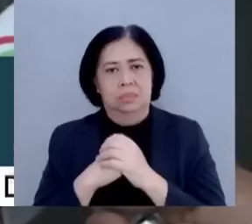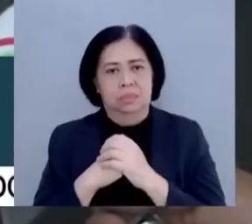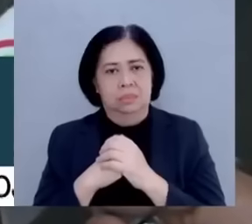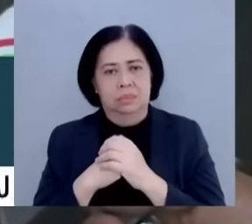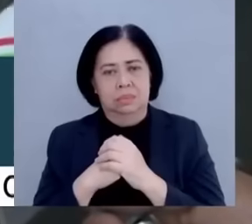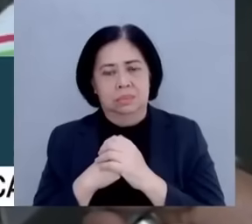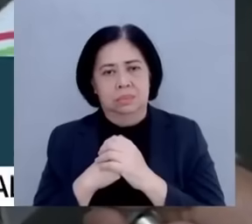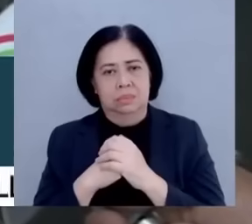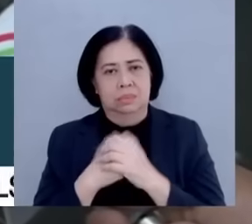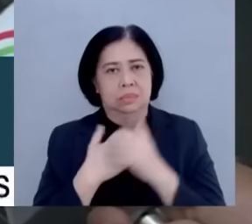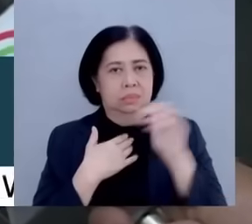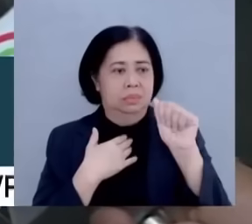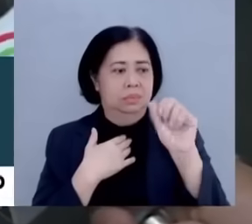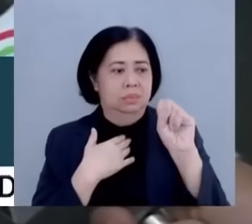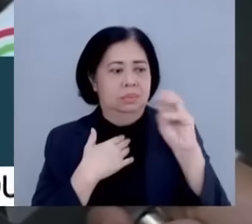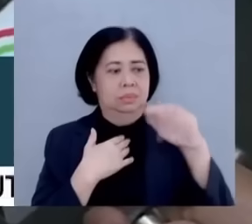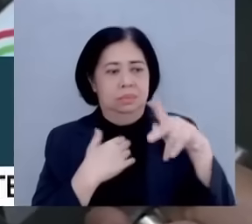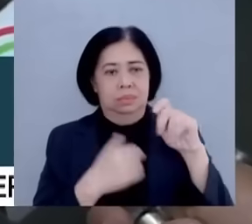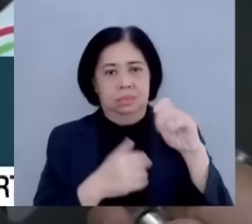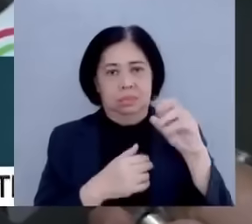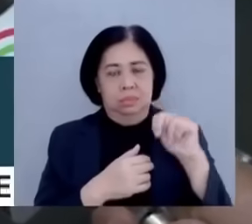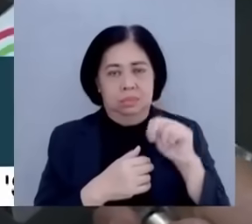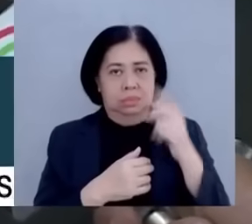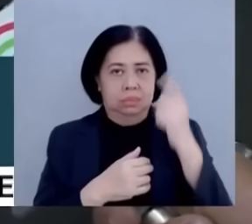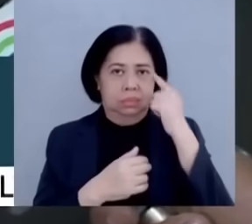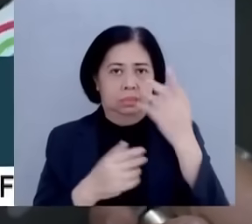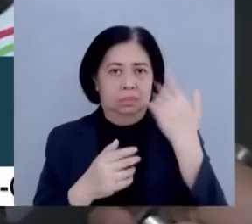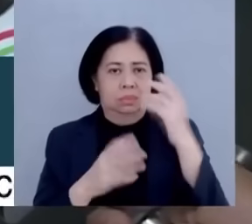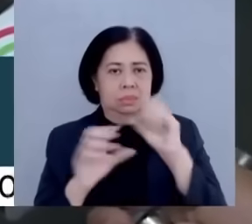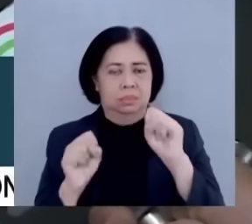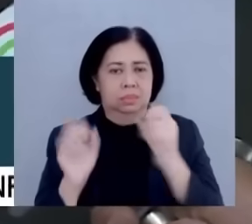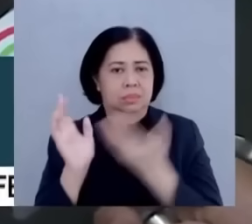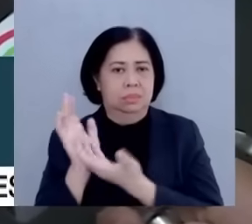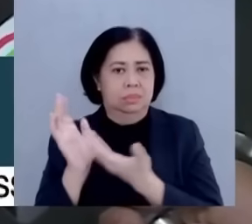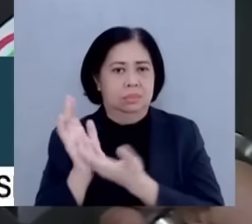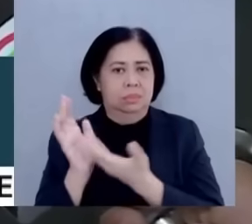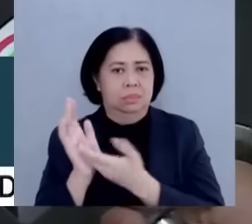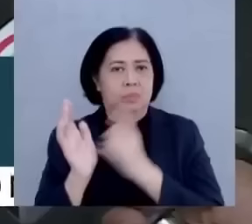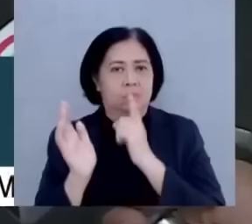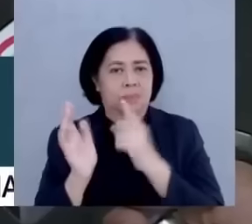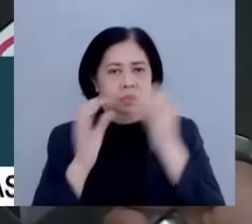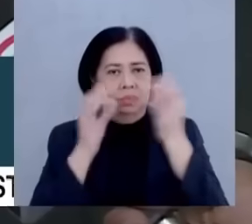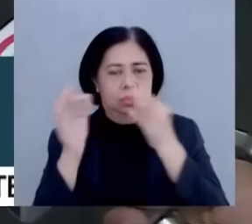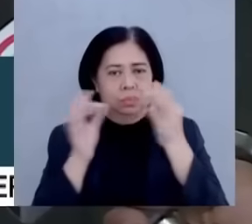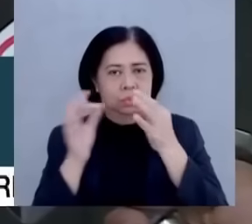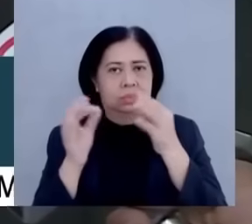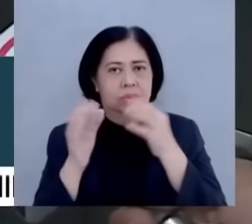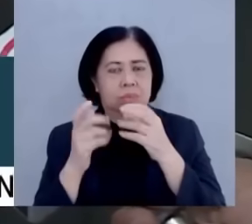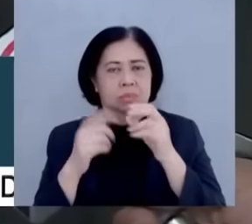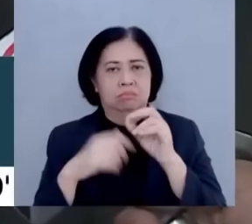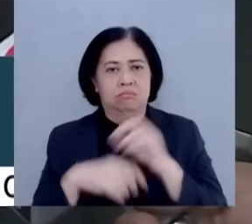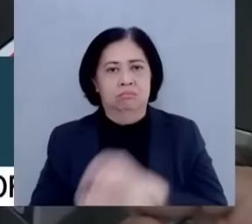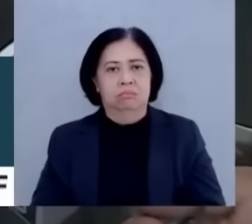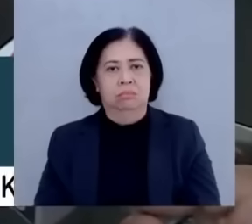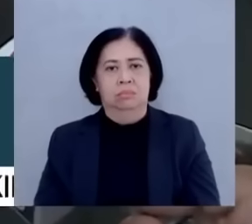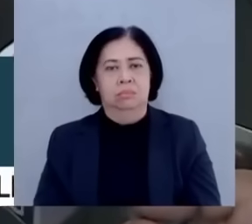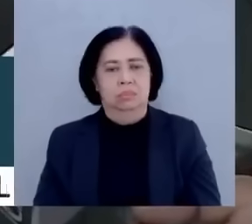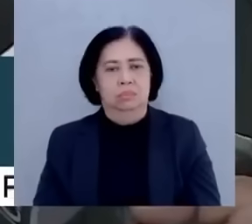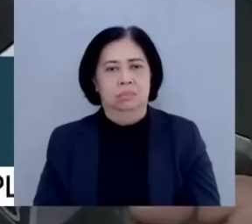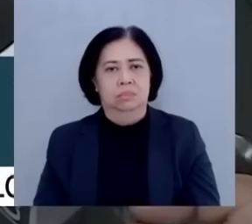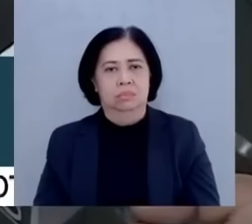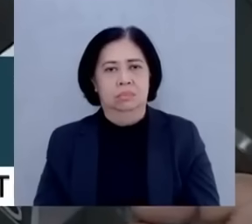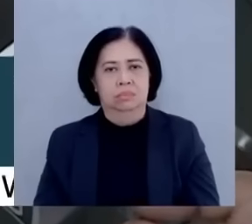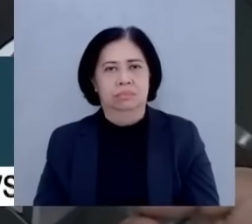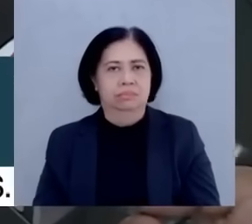mine is assumption. I think the former president has evidence that he really is a drug addict. So, pareho lang din